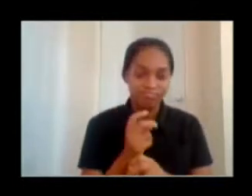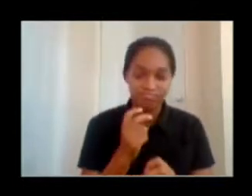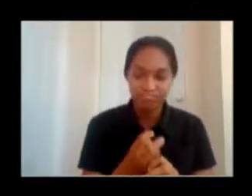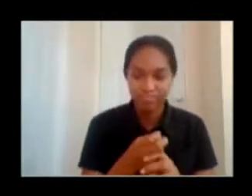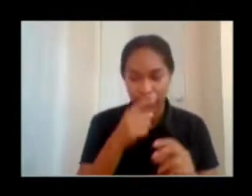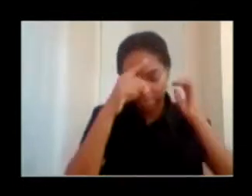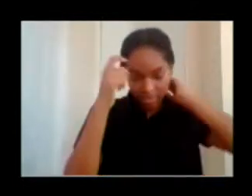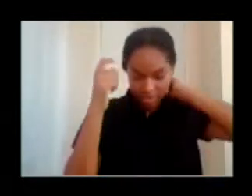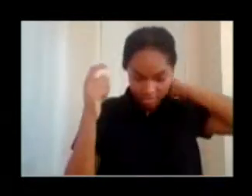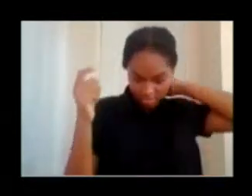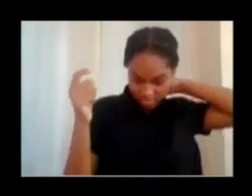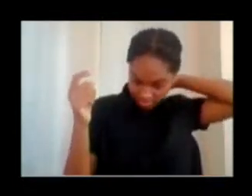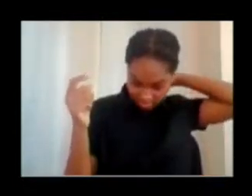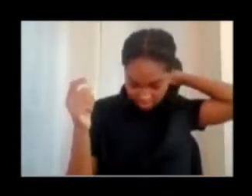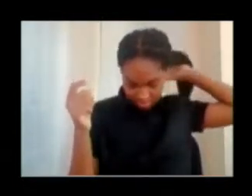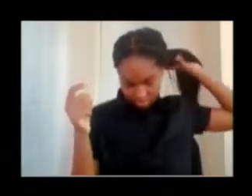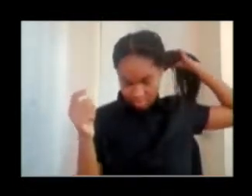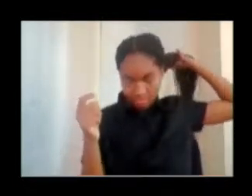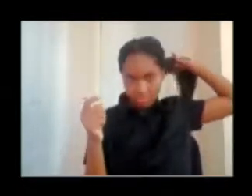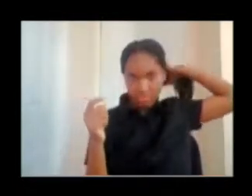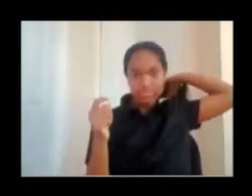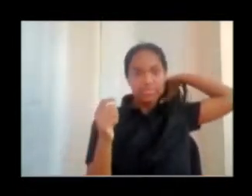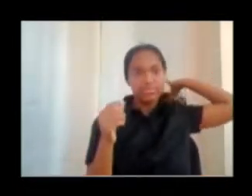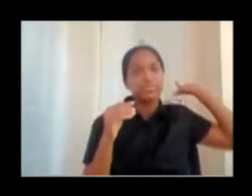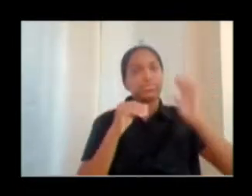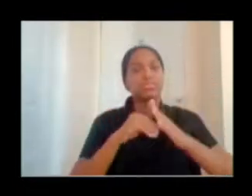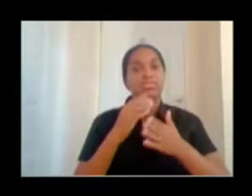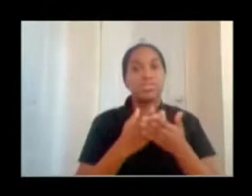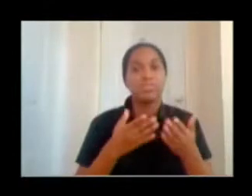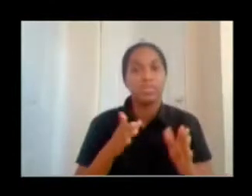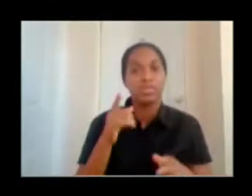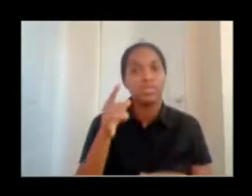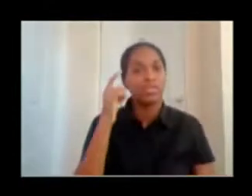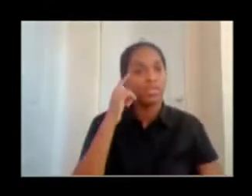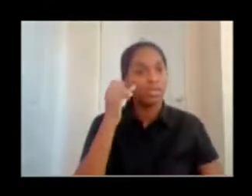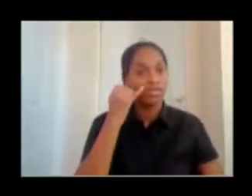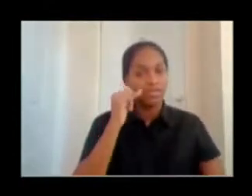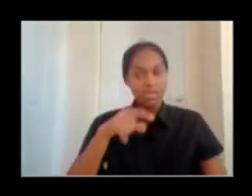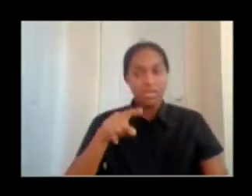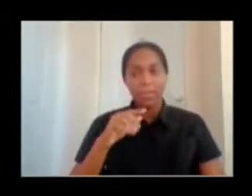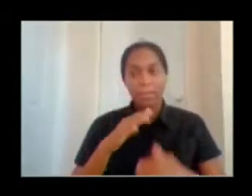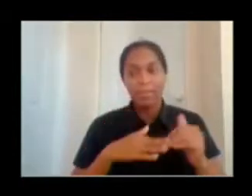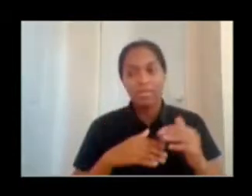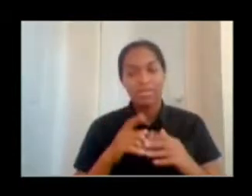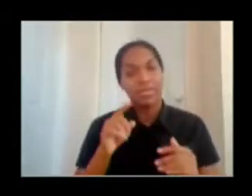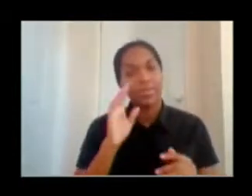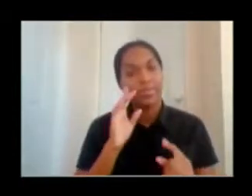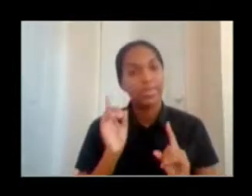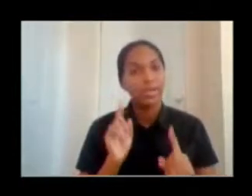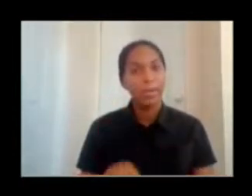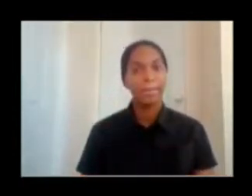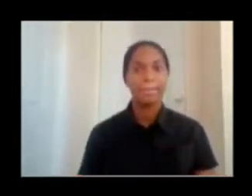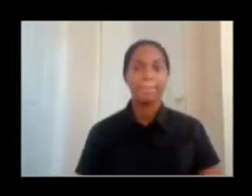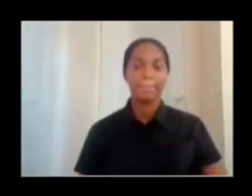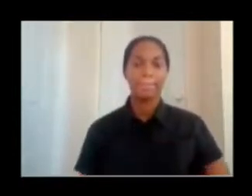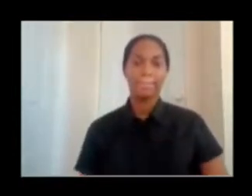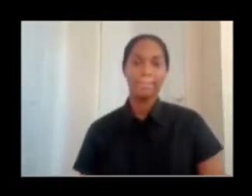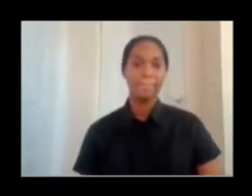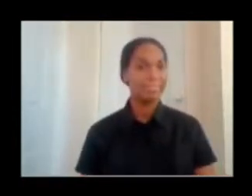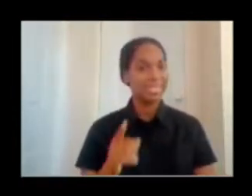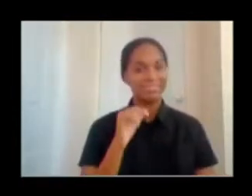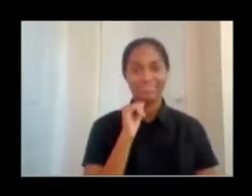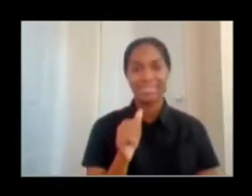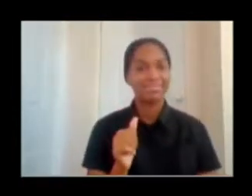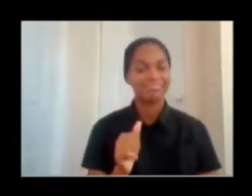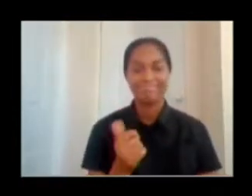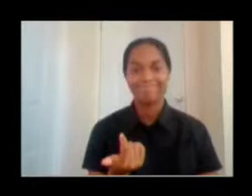because in some ways they thought that if they built it, then they'll come, and they didn't.